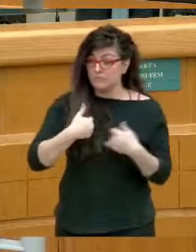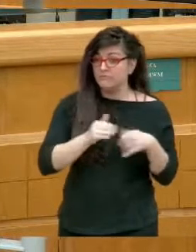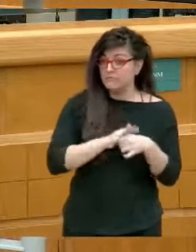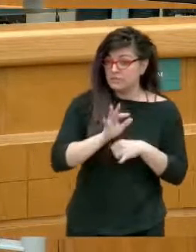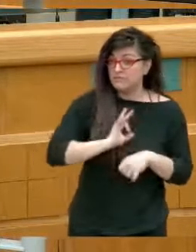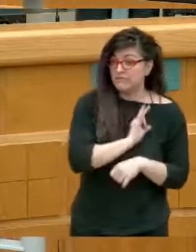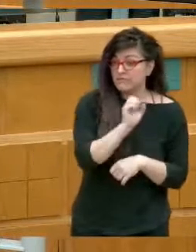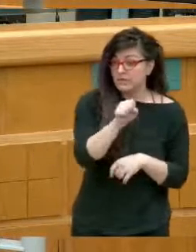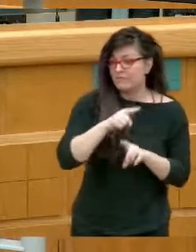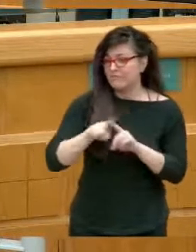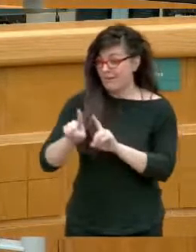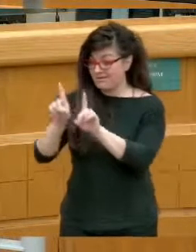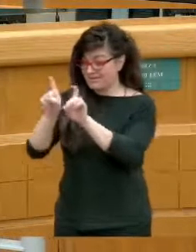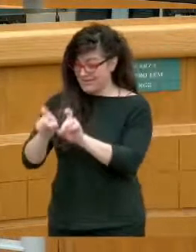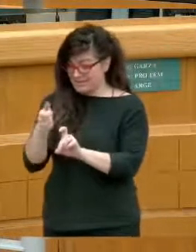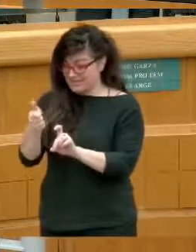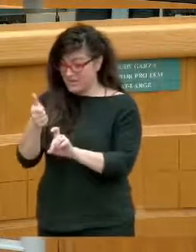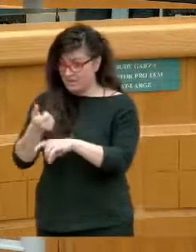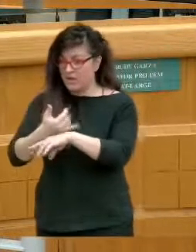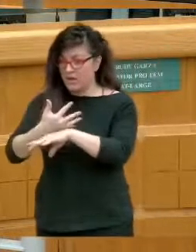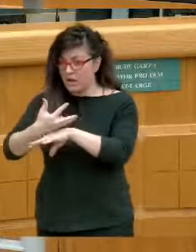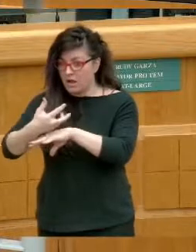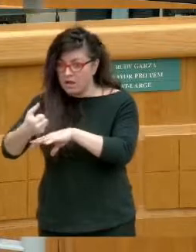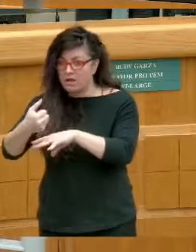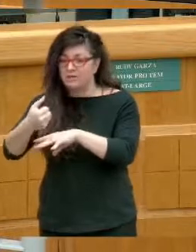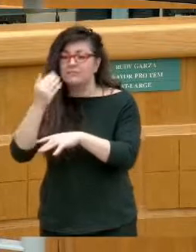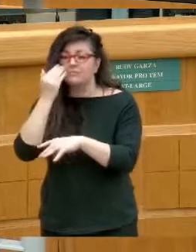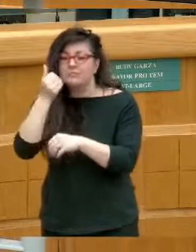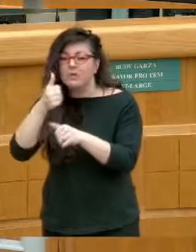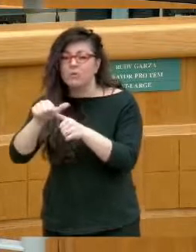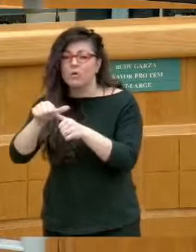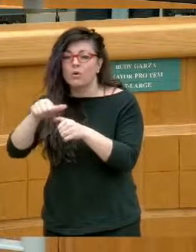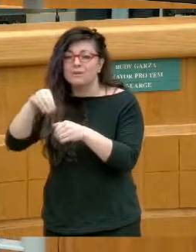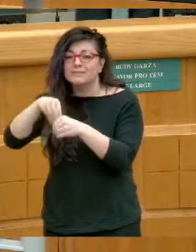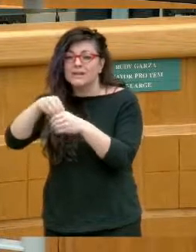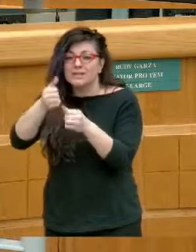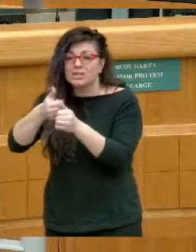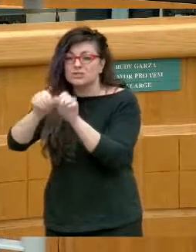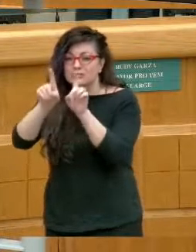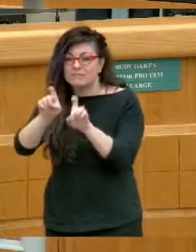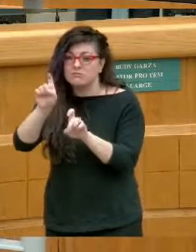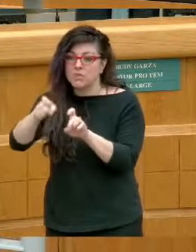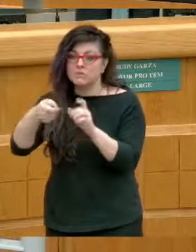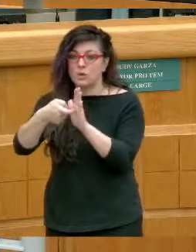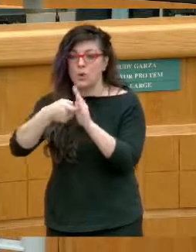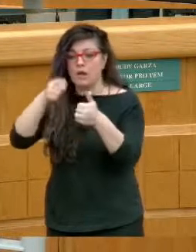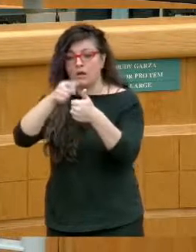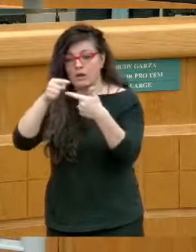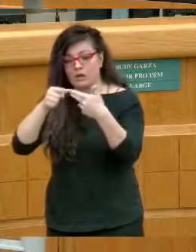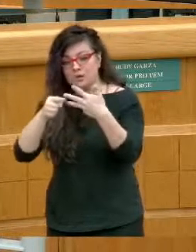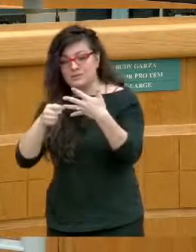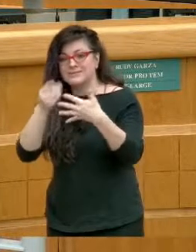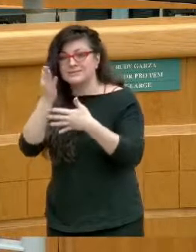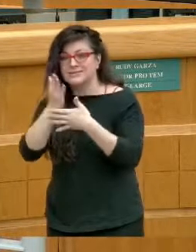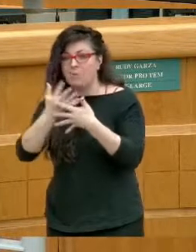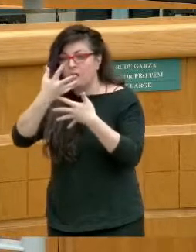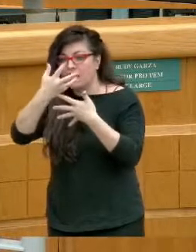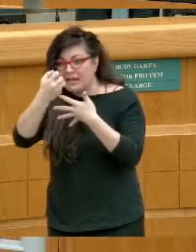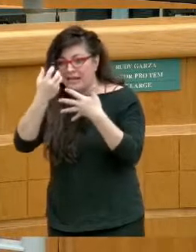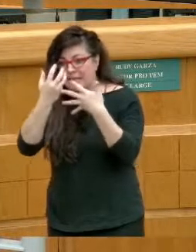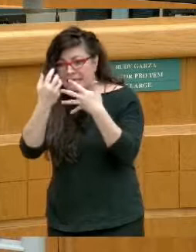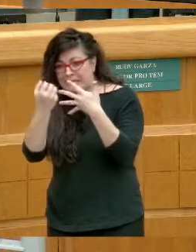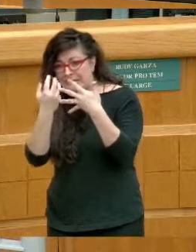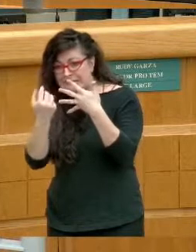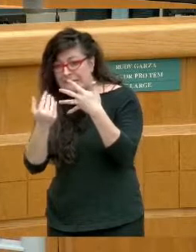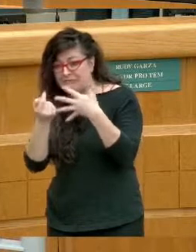much testing material, either the swabs or the material that you take to analyze the test. And so we want to use our resources that we have